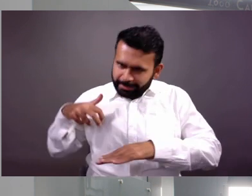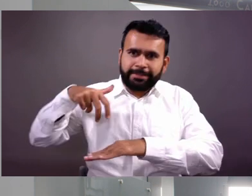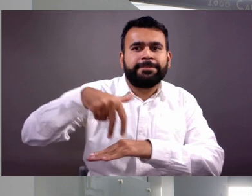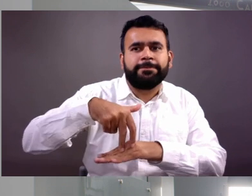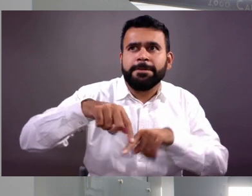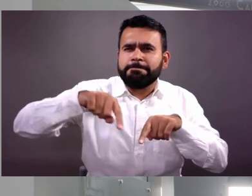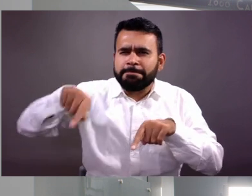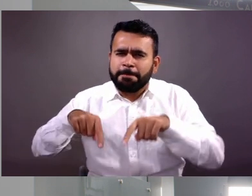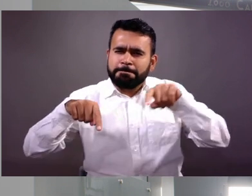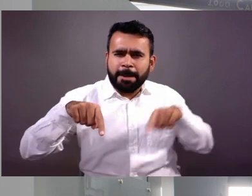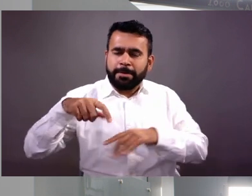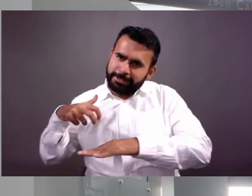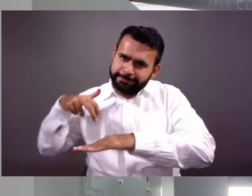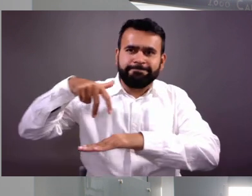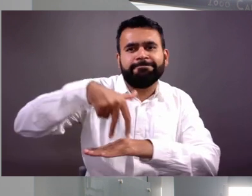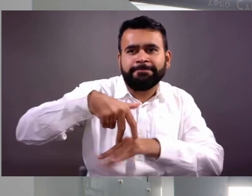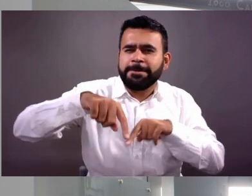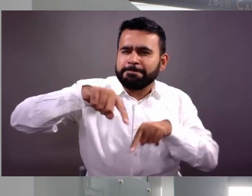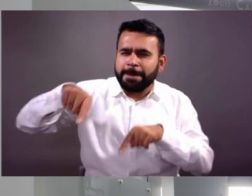Back to the front. Arms.